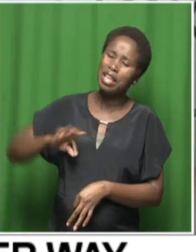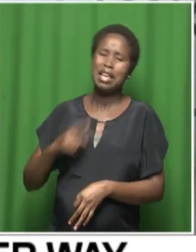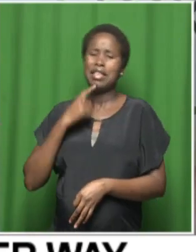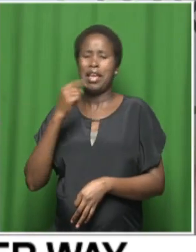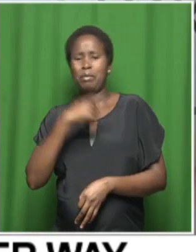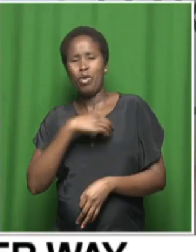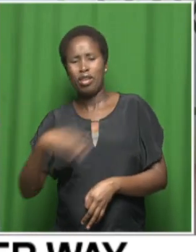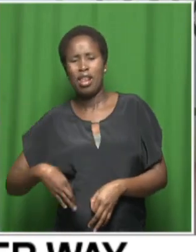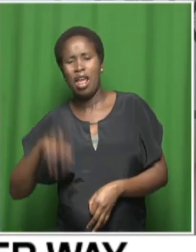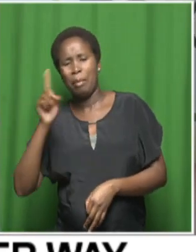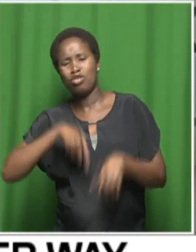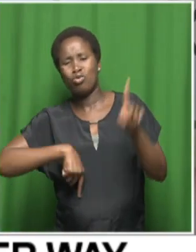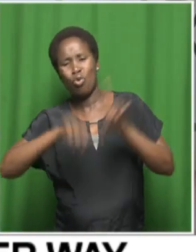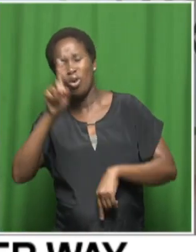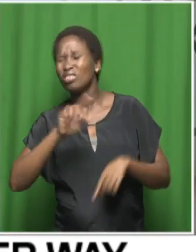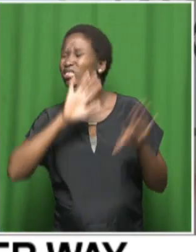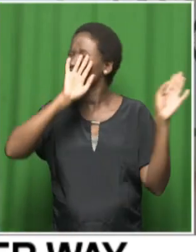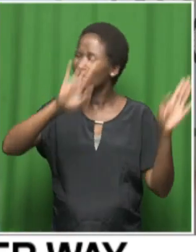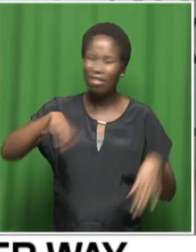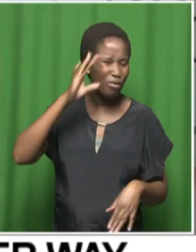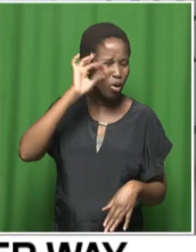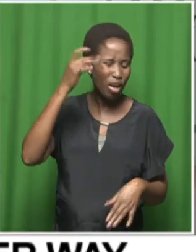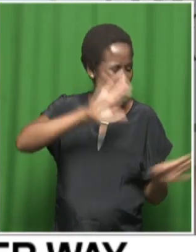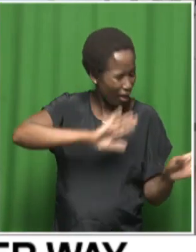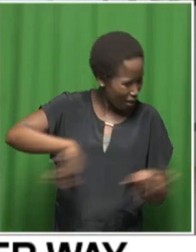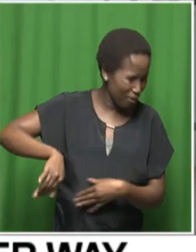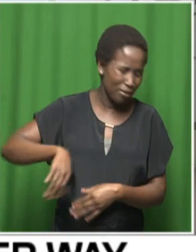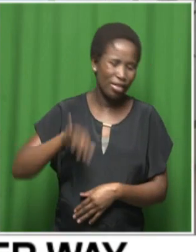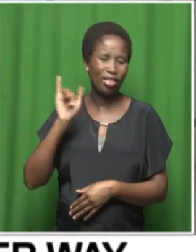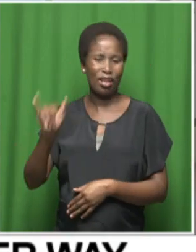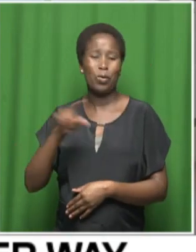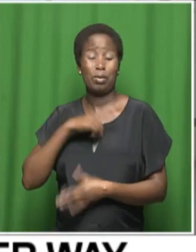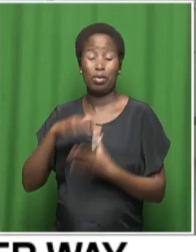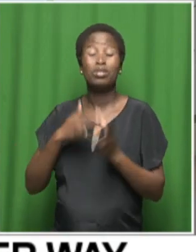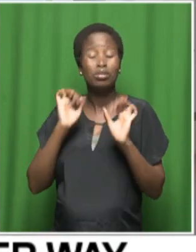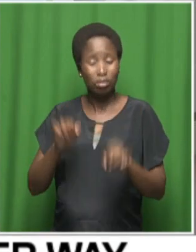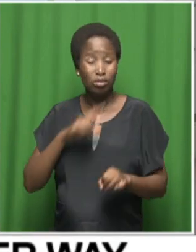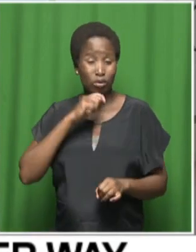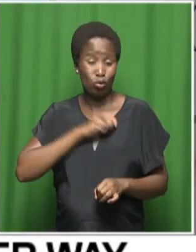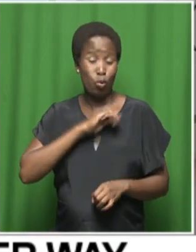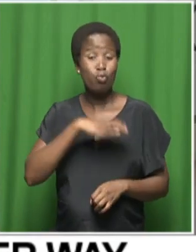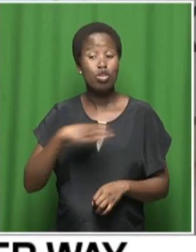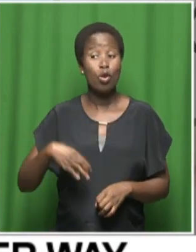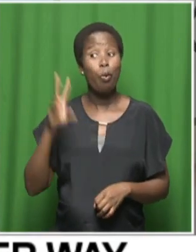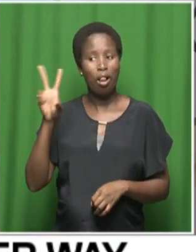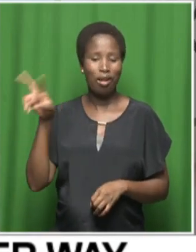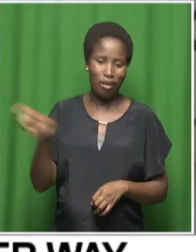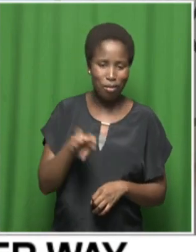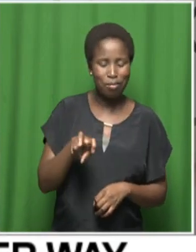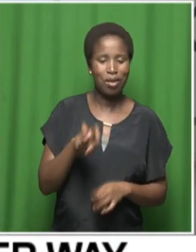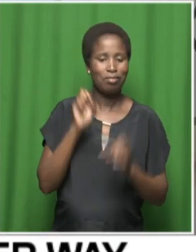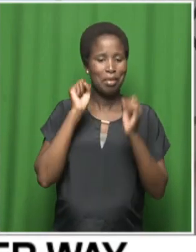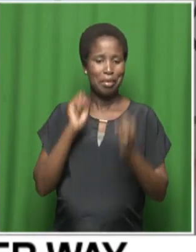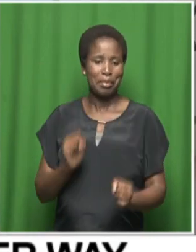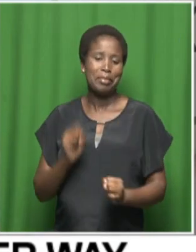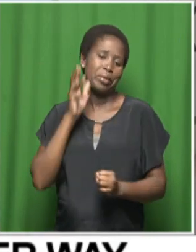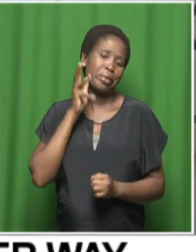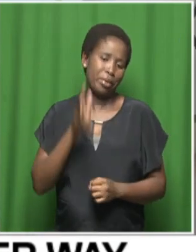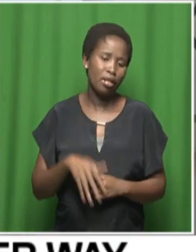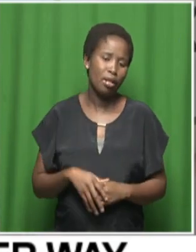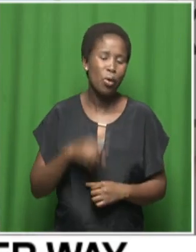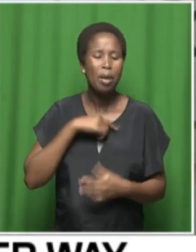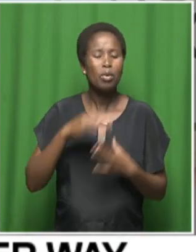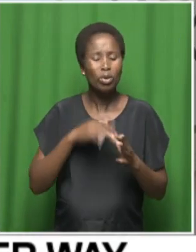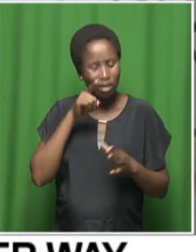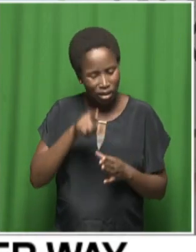go. Let's just forget about that. The president will be here, by the way, to open this, which is the kinds of things that, as a country,